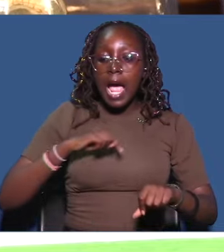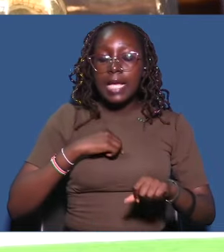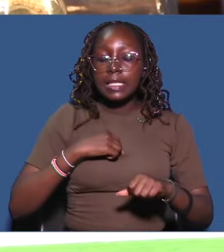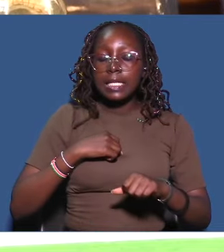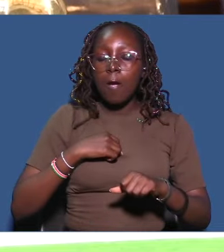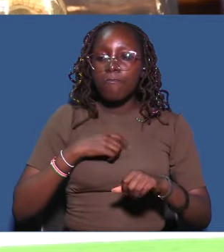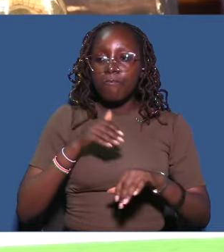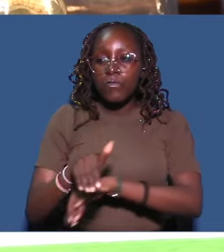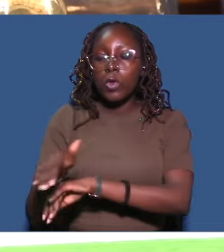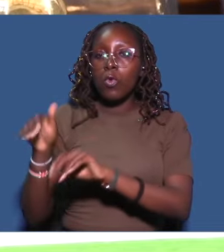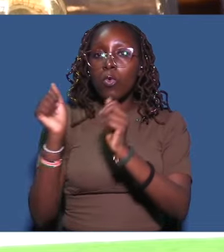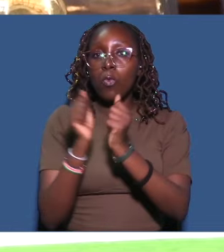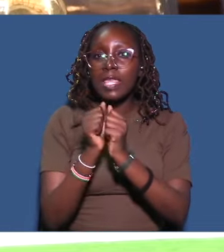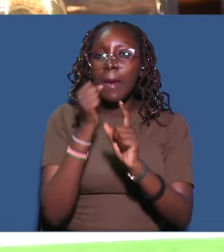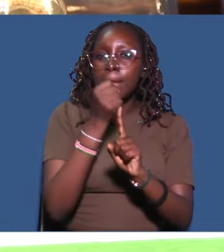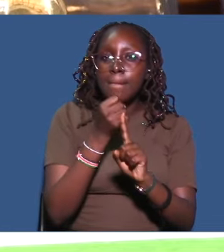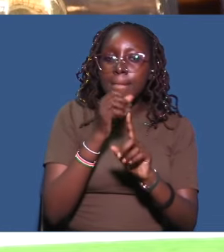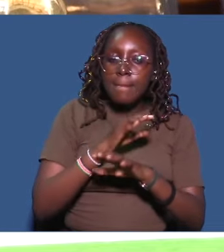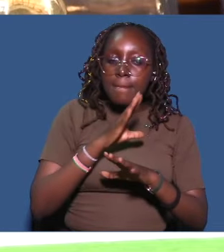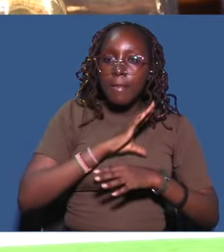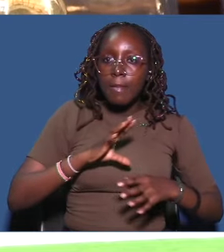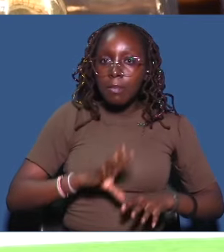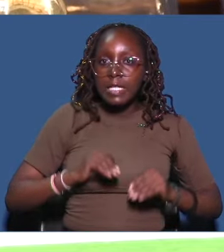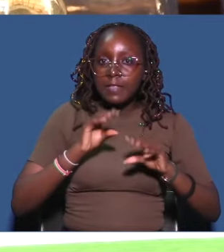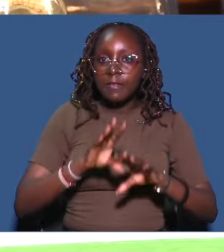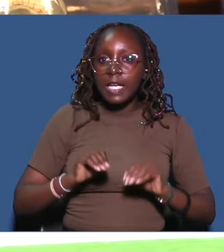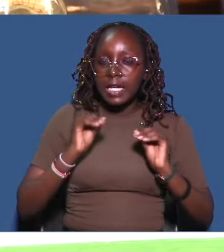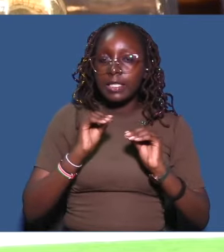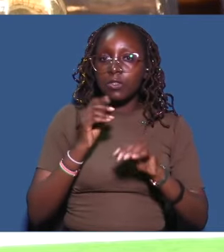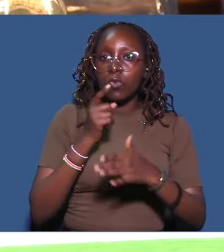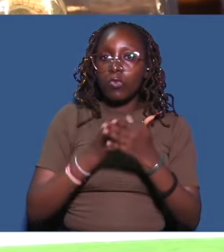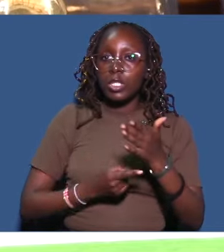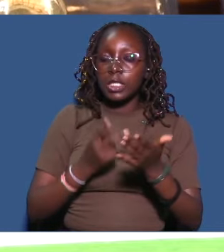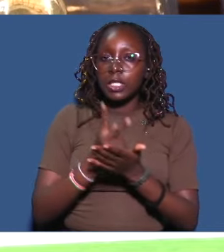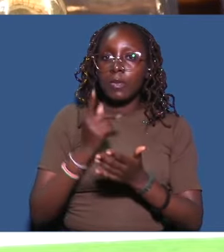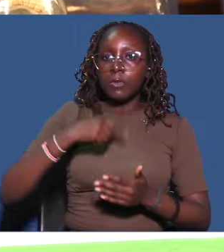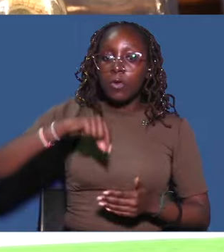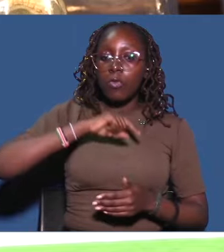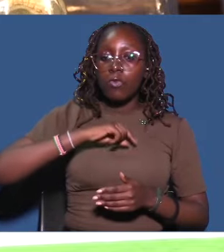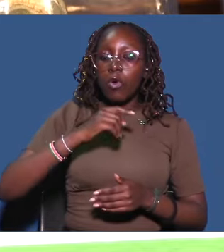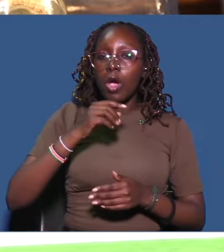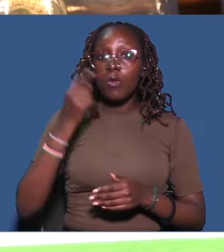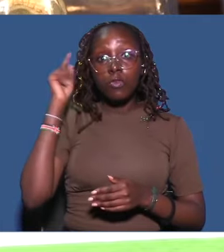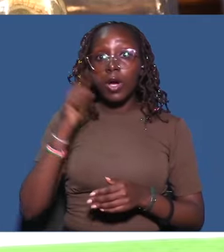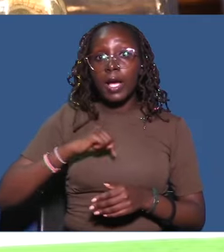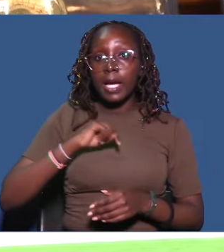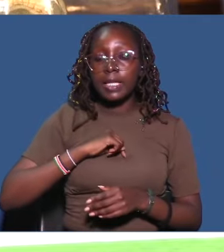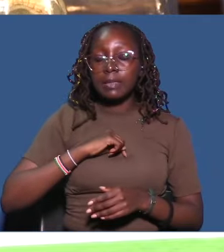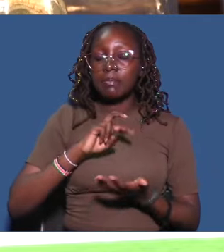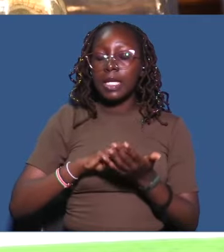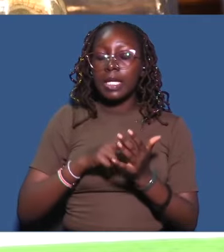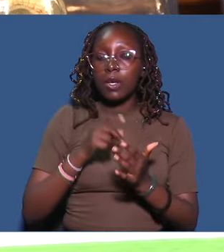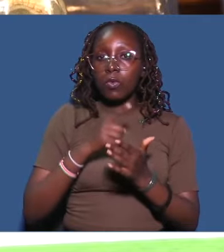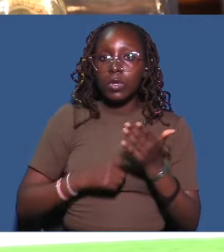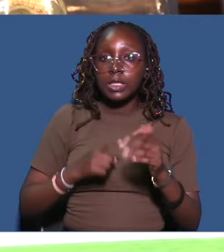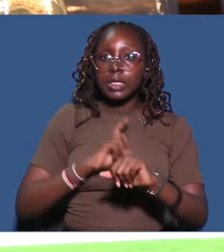run with perseverance, discipline and focus. What does that mean? Running with endurance requires discipline